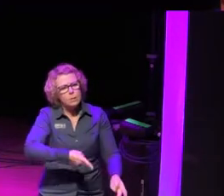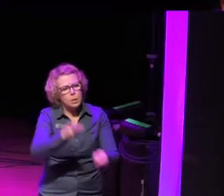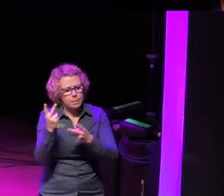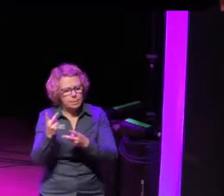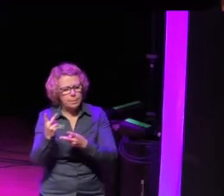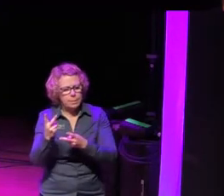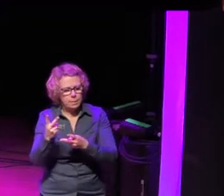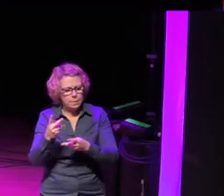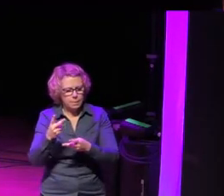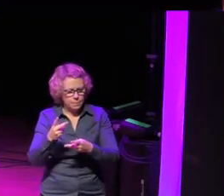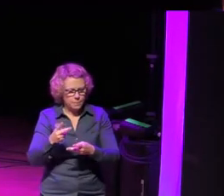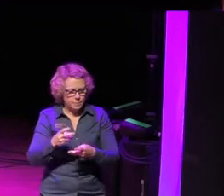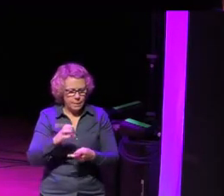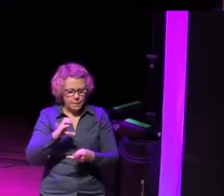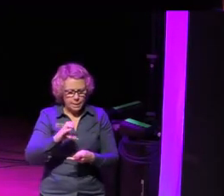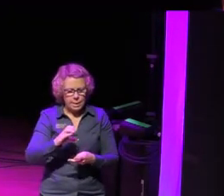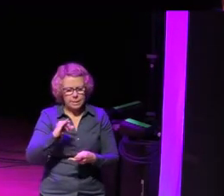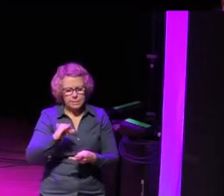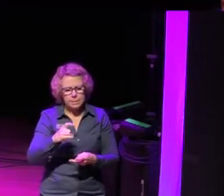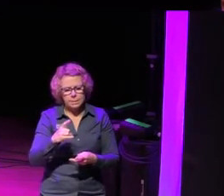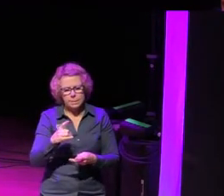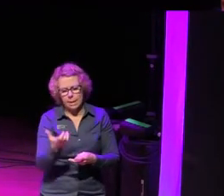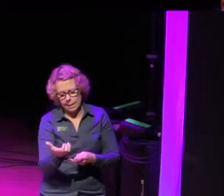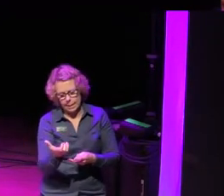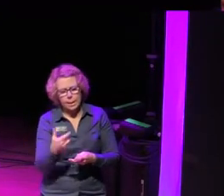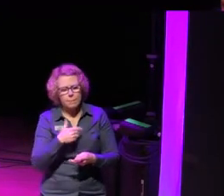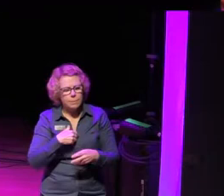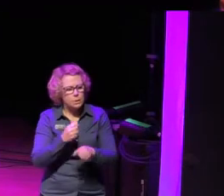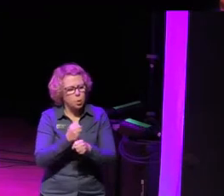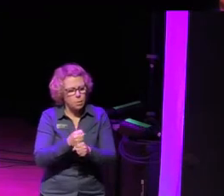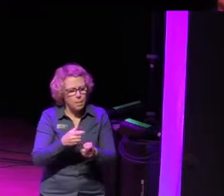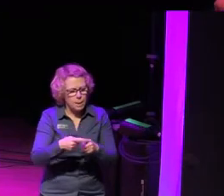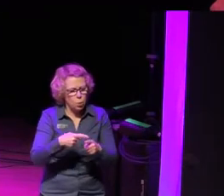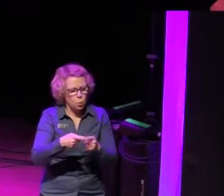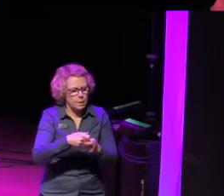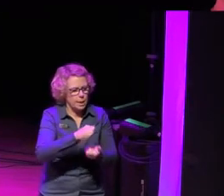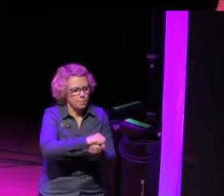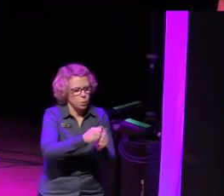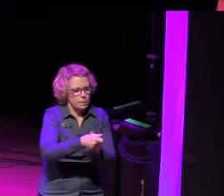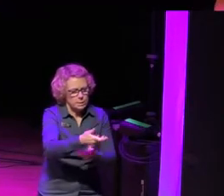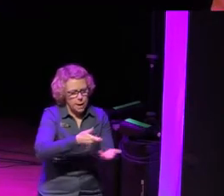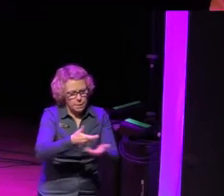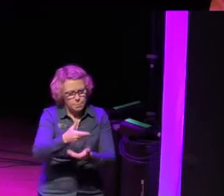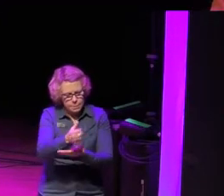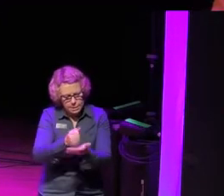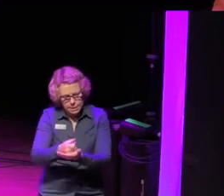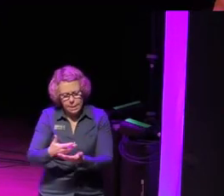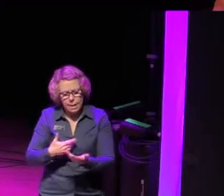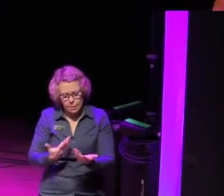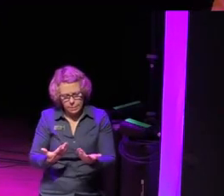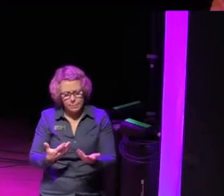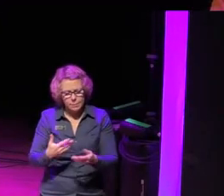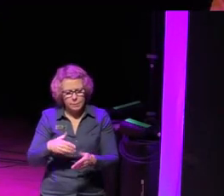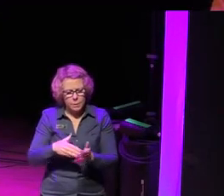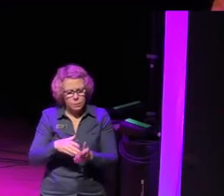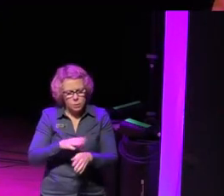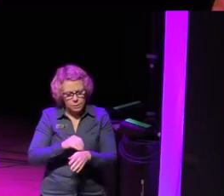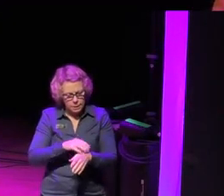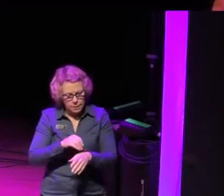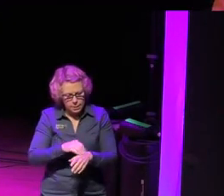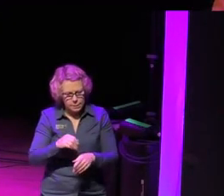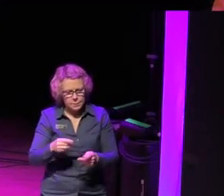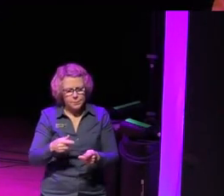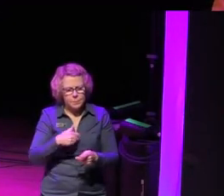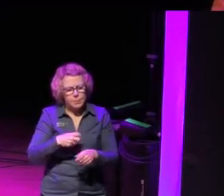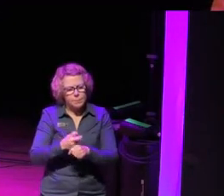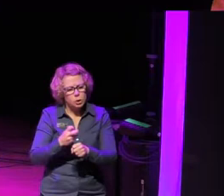works with political parties. When we, as Sweden and Swedish foreign policy and as aid givers, try